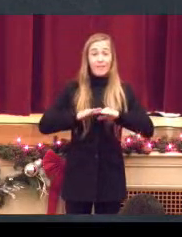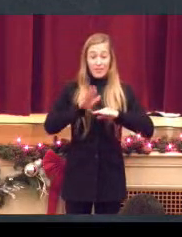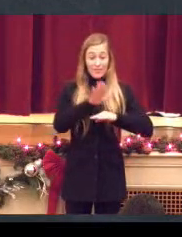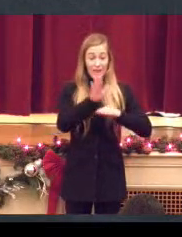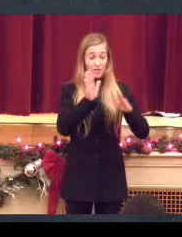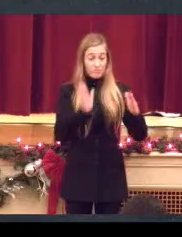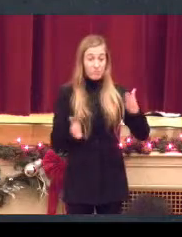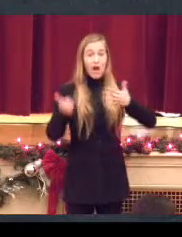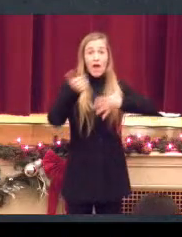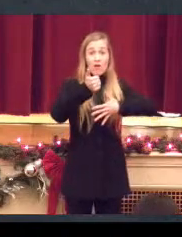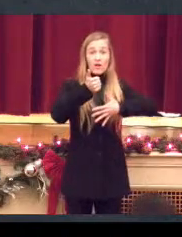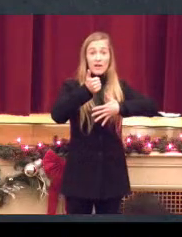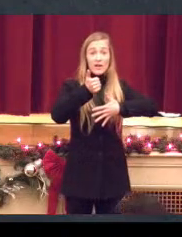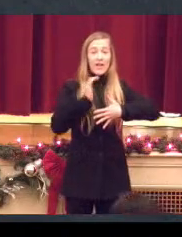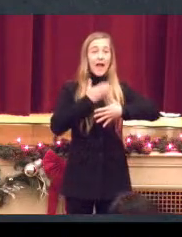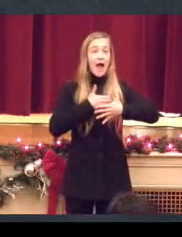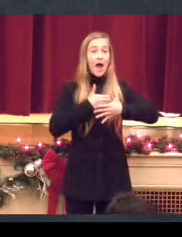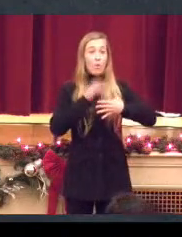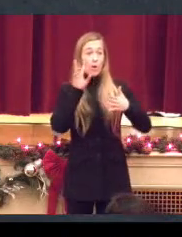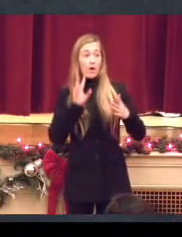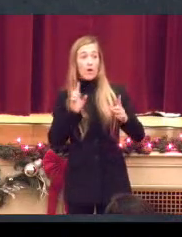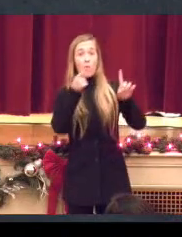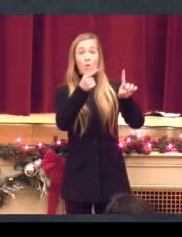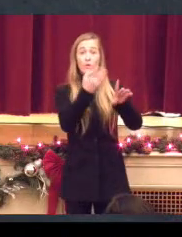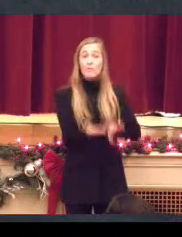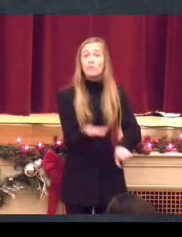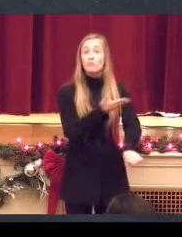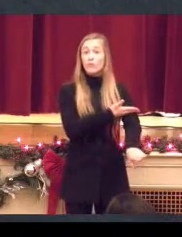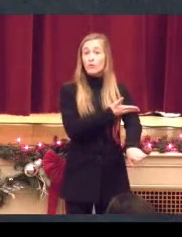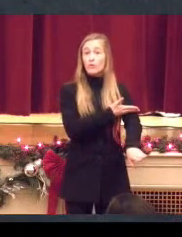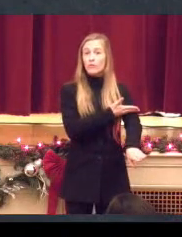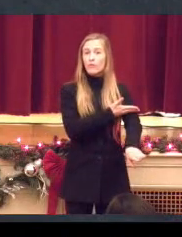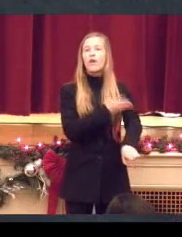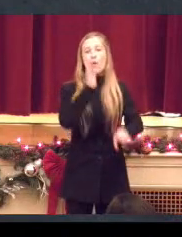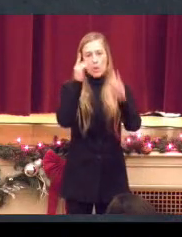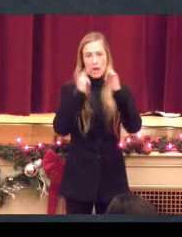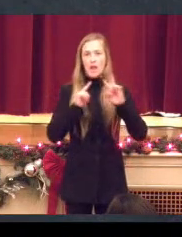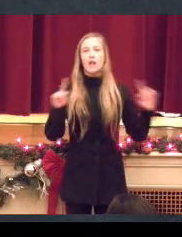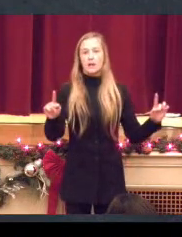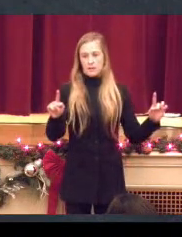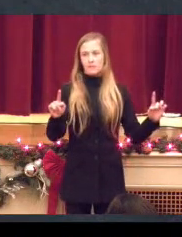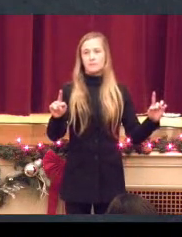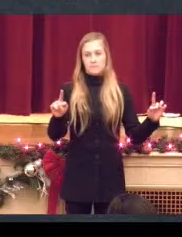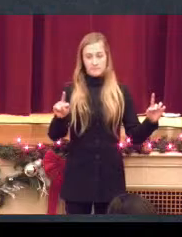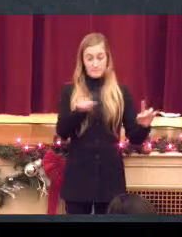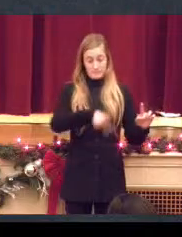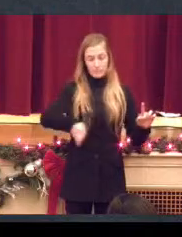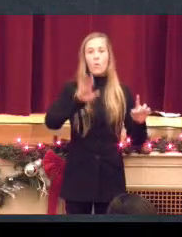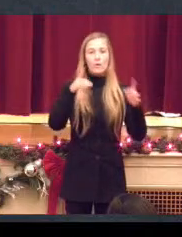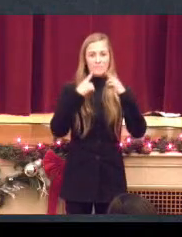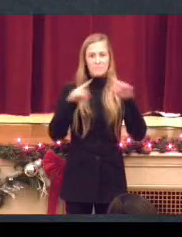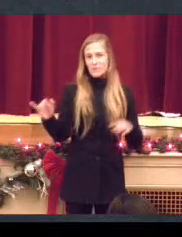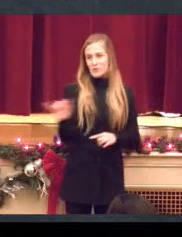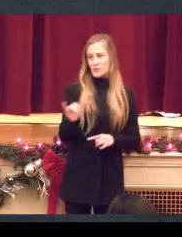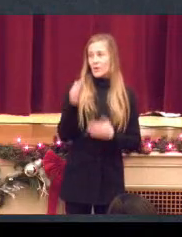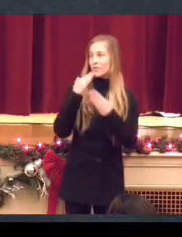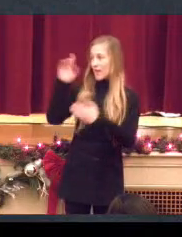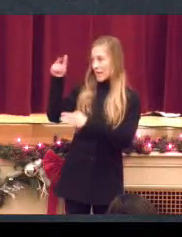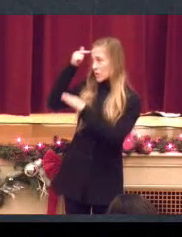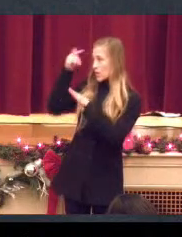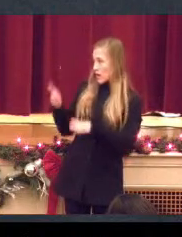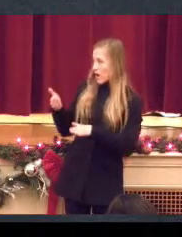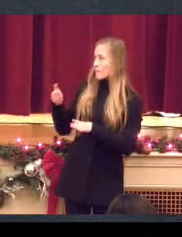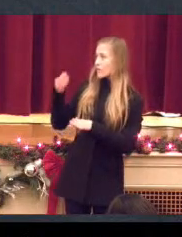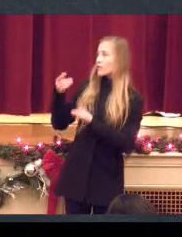focus and our intent is to improve, we're going to succeed and they're going to succeed. So thank you, Governor, on behalf